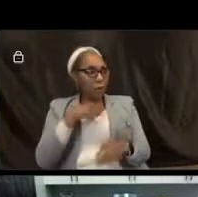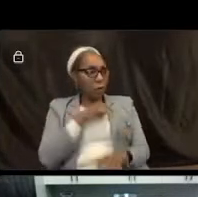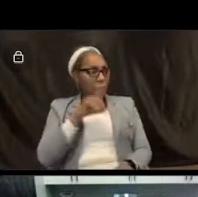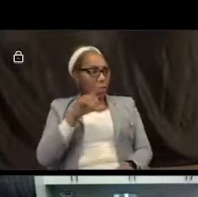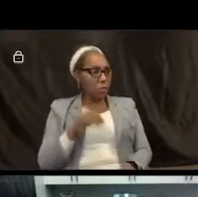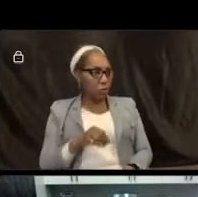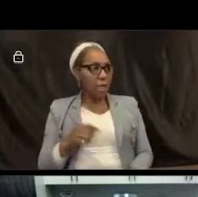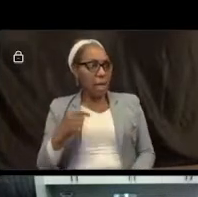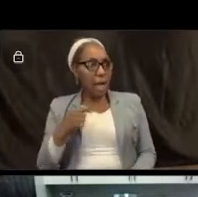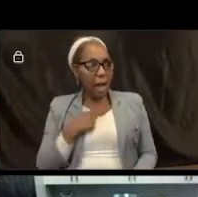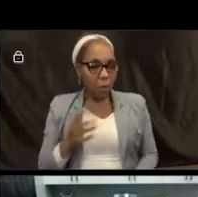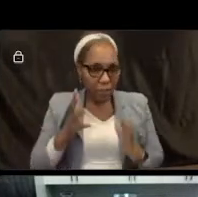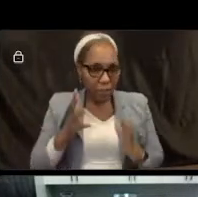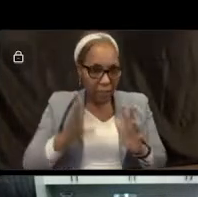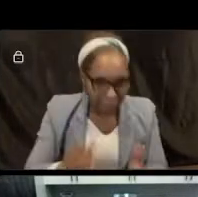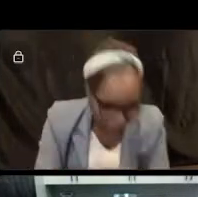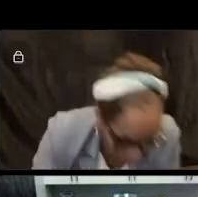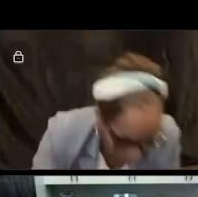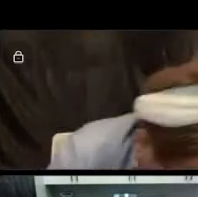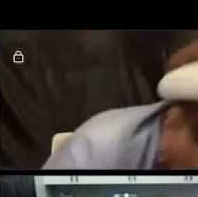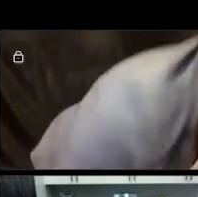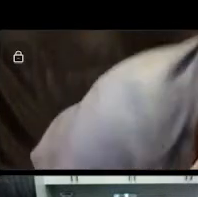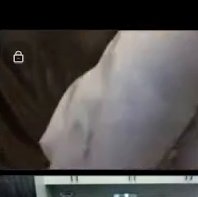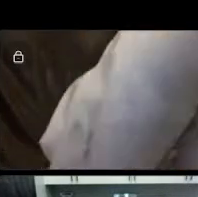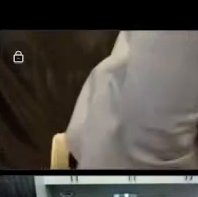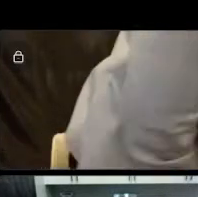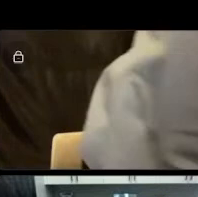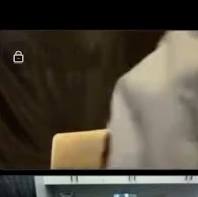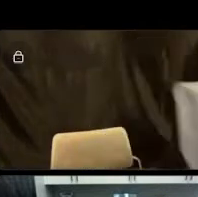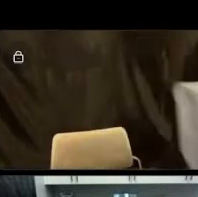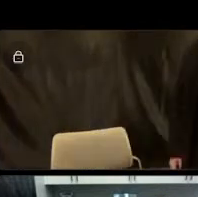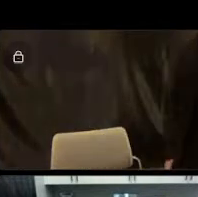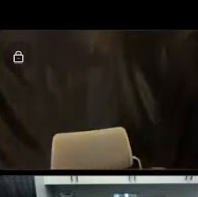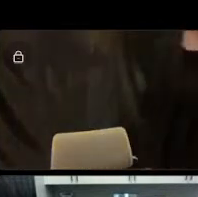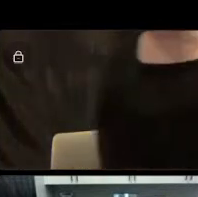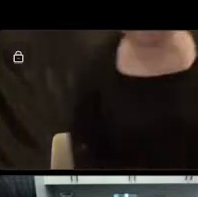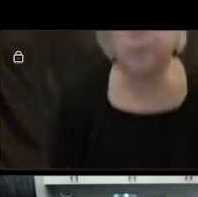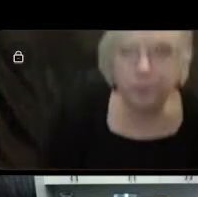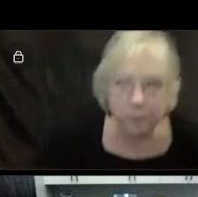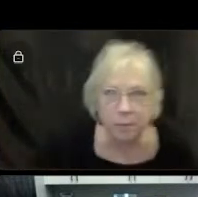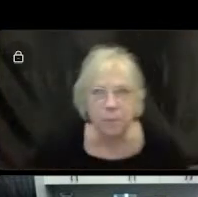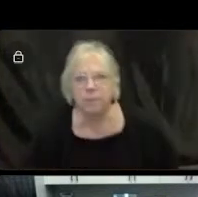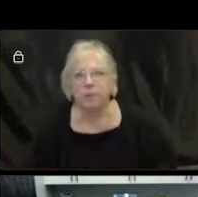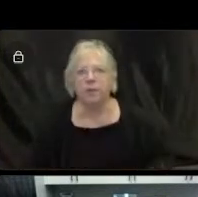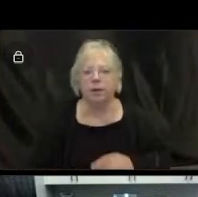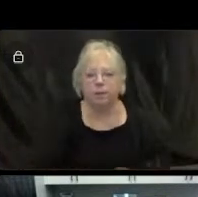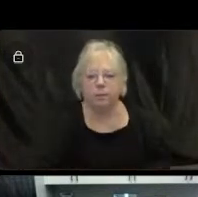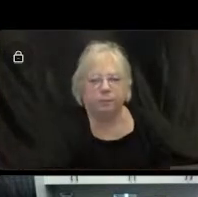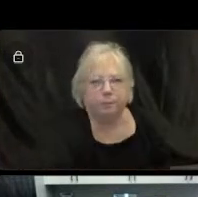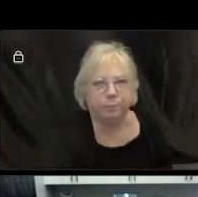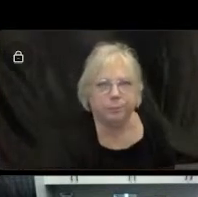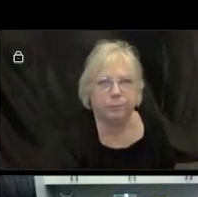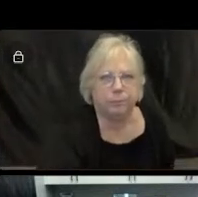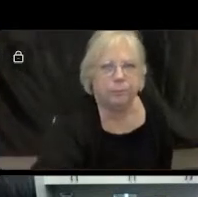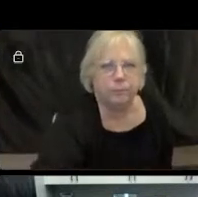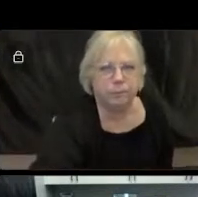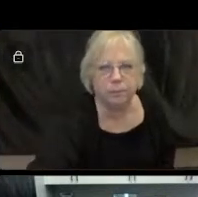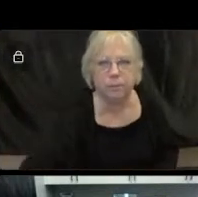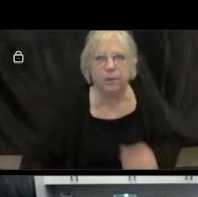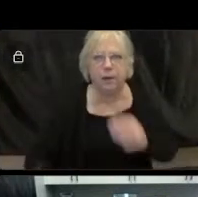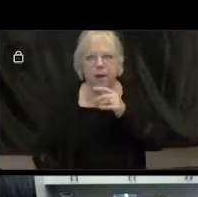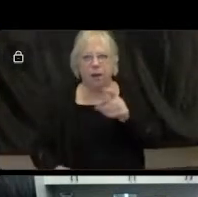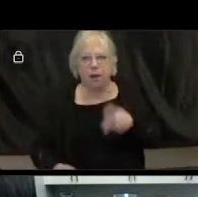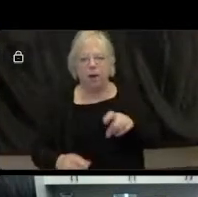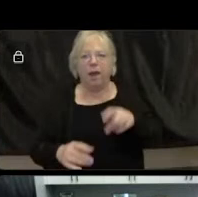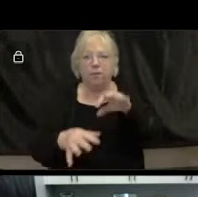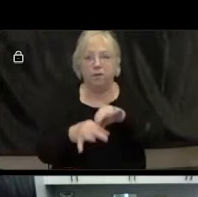And so I would just leave that to the commission. You don't have to make a vote tonight of what you would like to